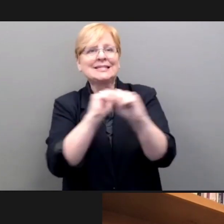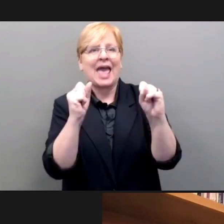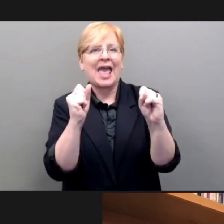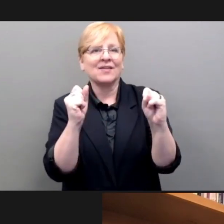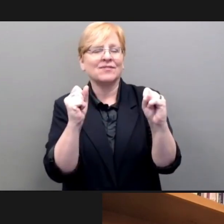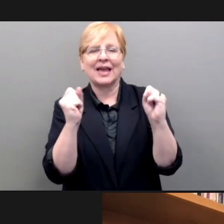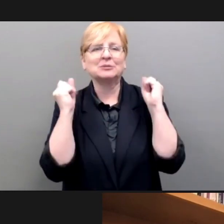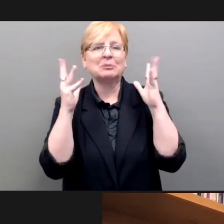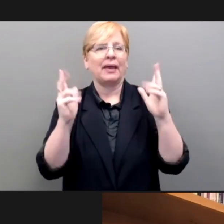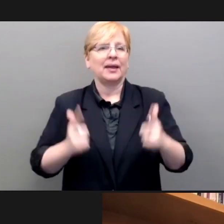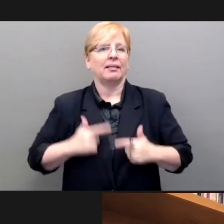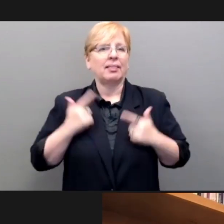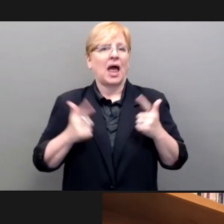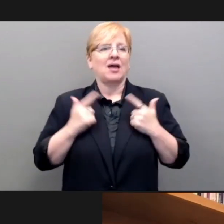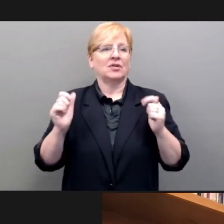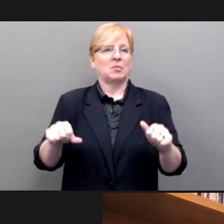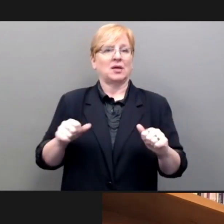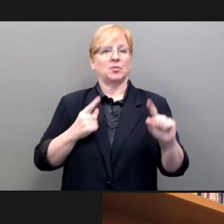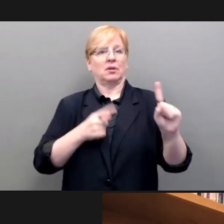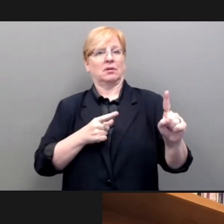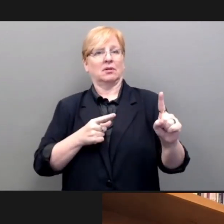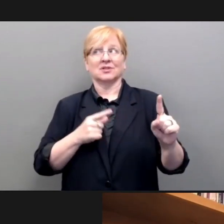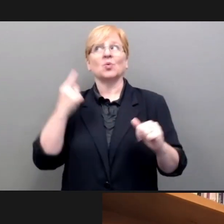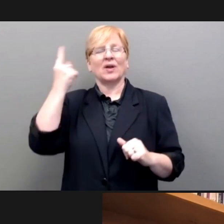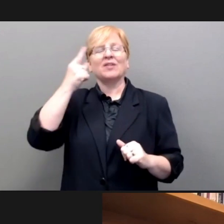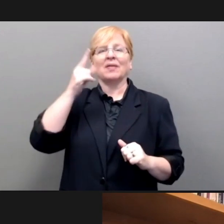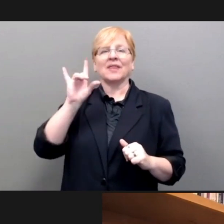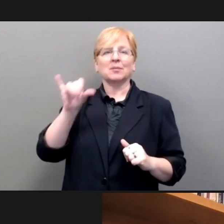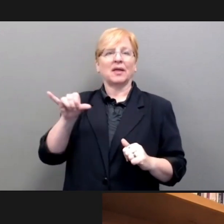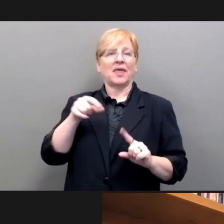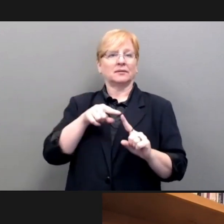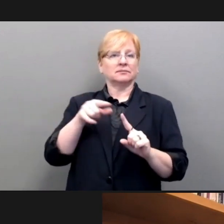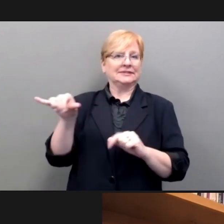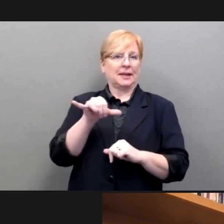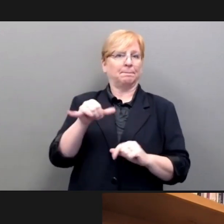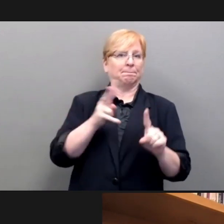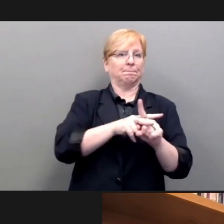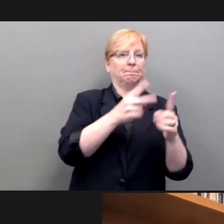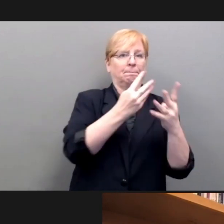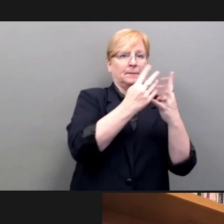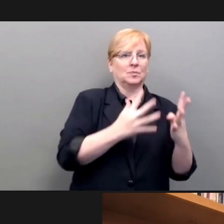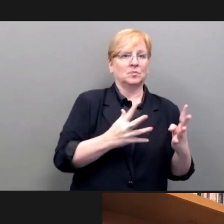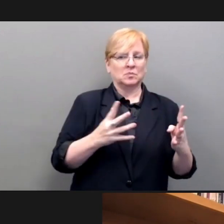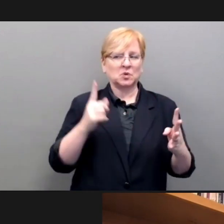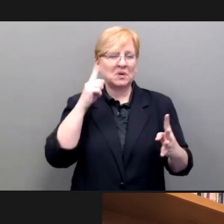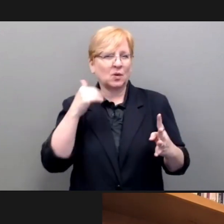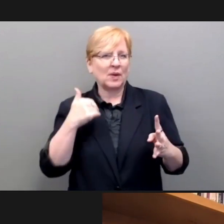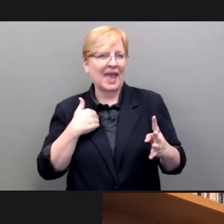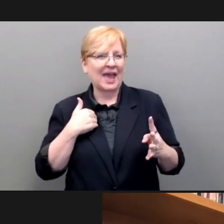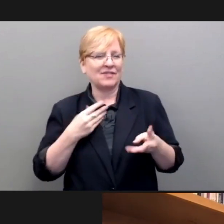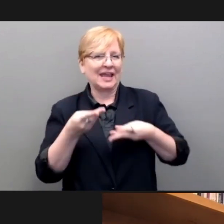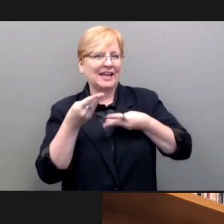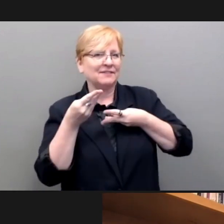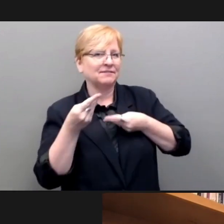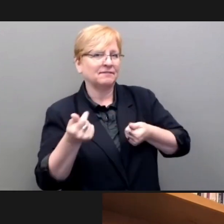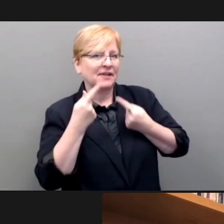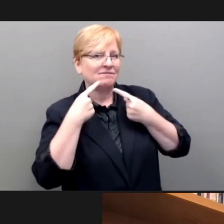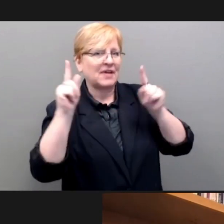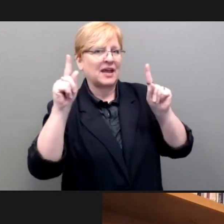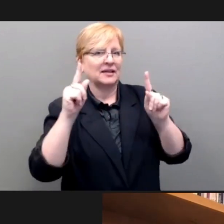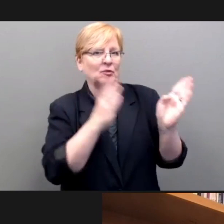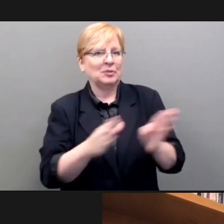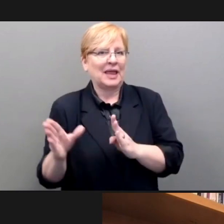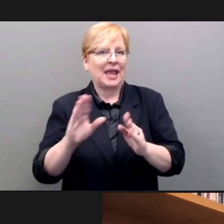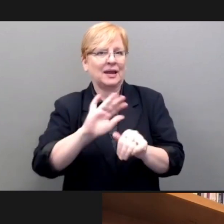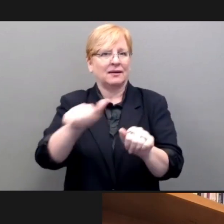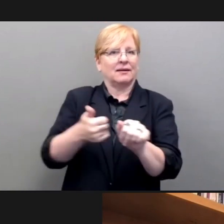have definitely thought about that, and think that we have an effective contingency plan if in fact that